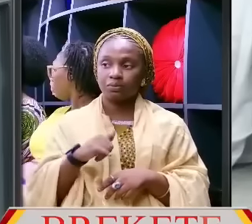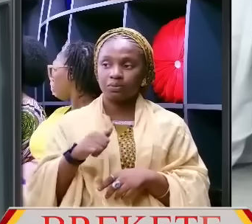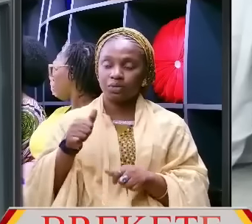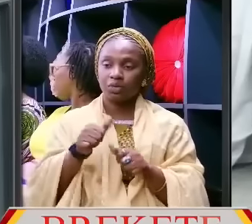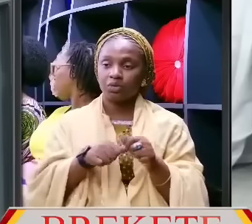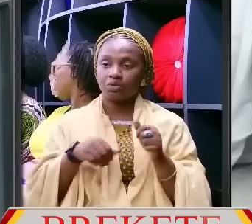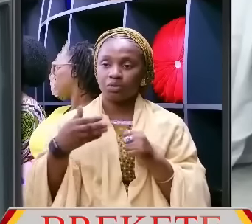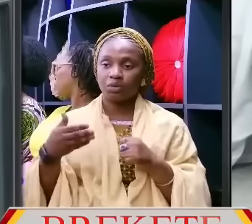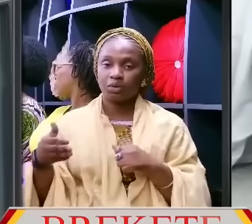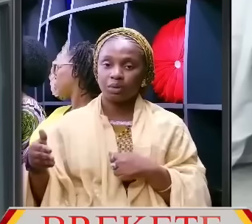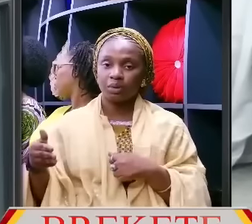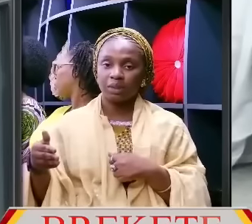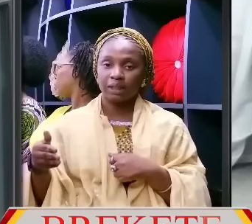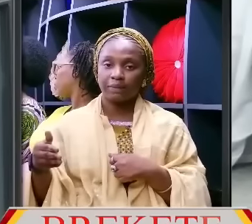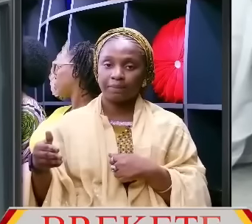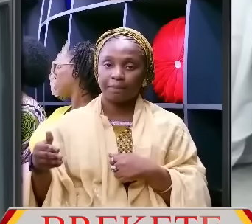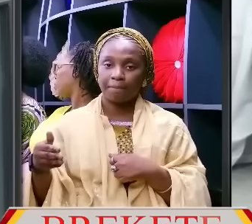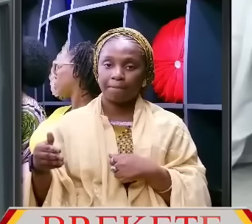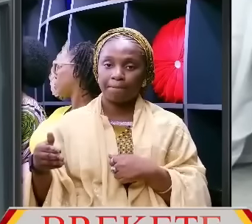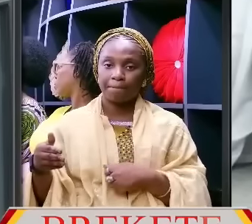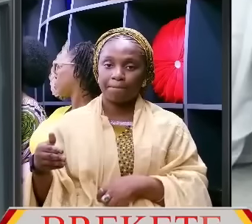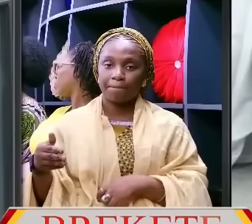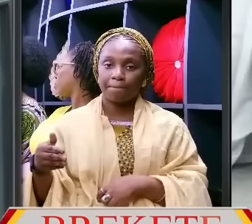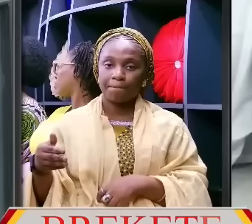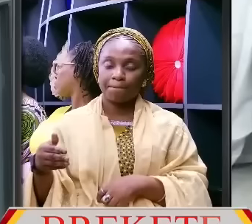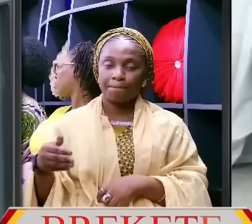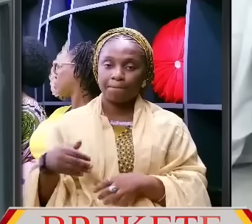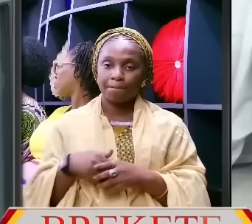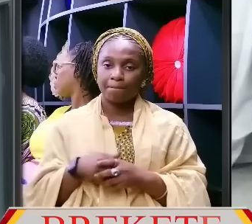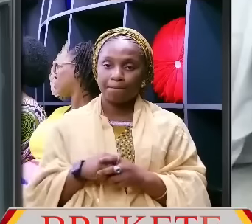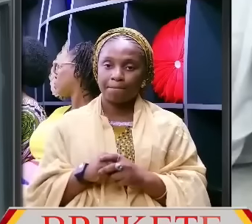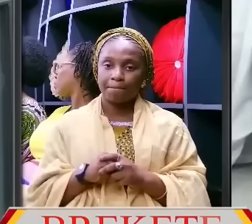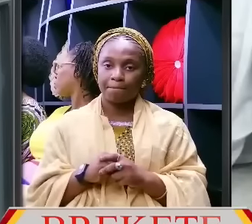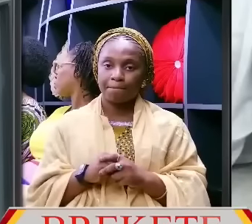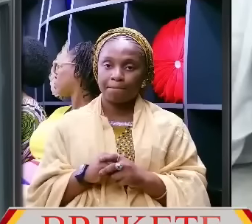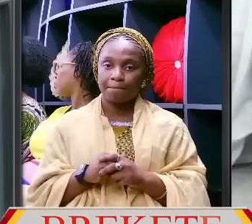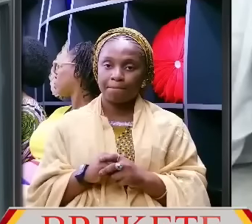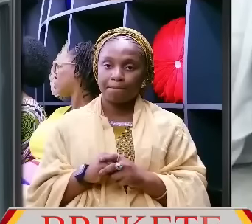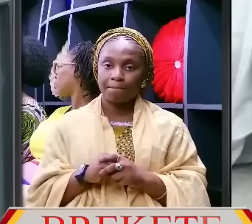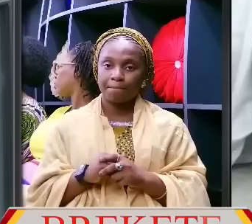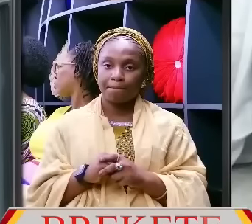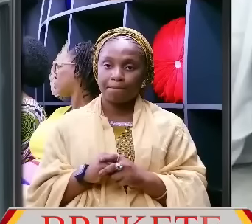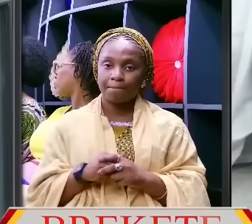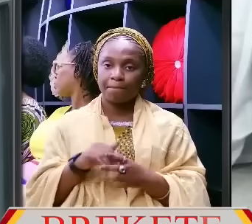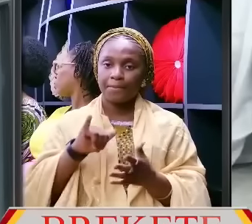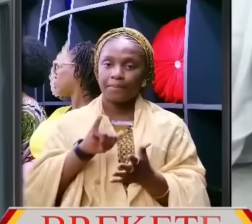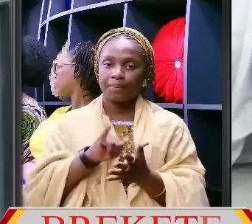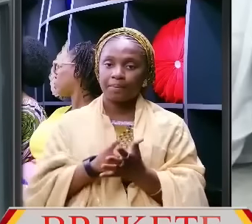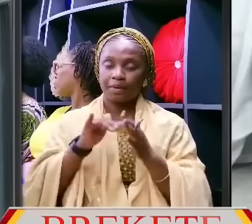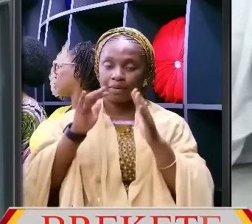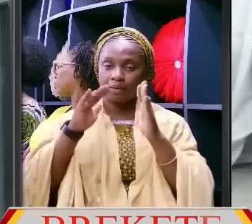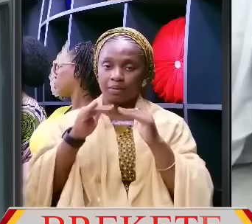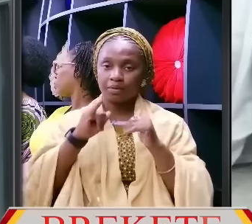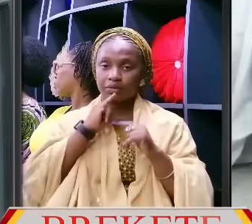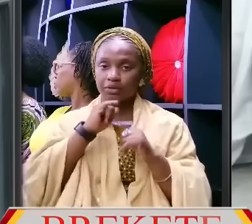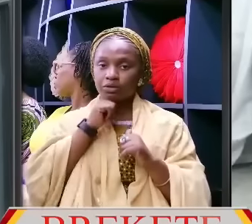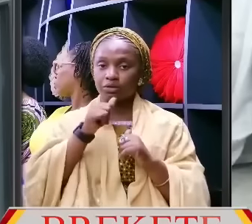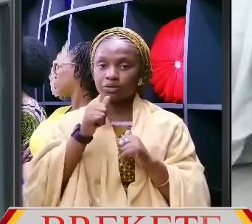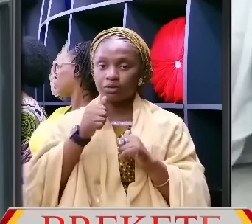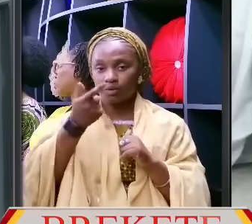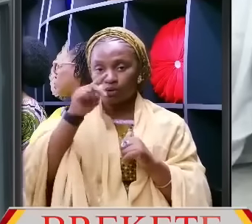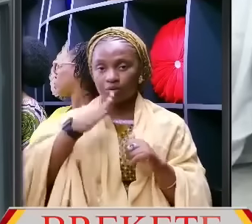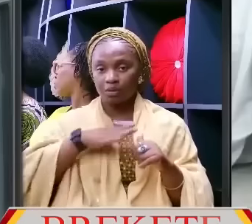And they go put to me. This is where we talk now. My father don't